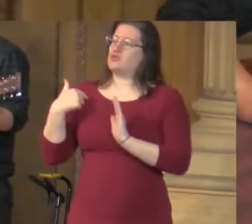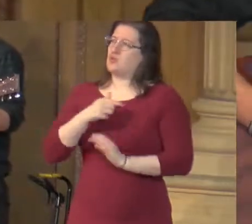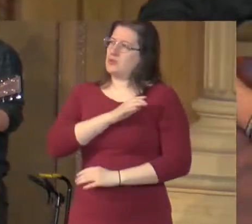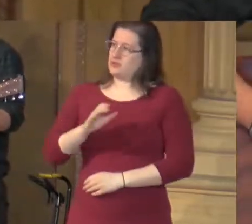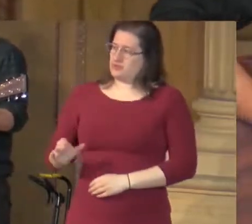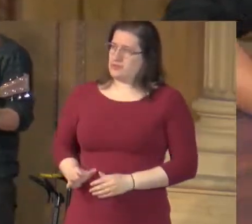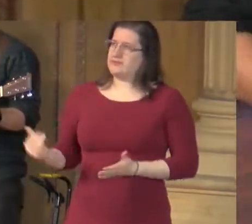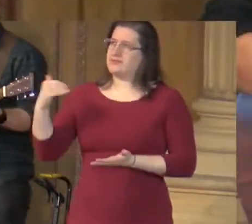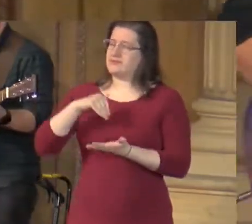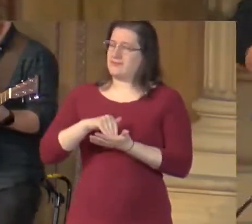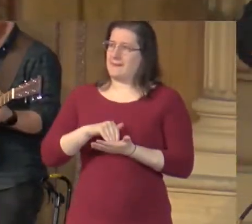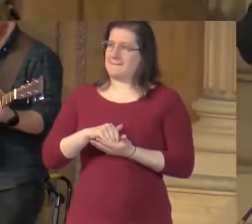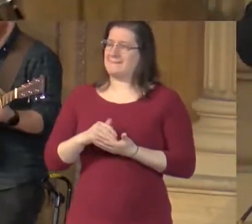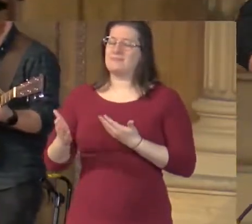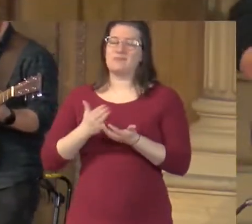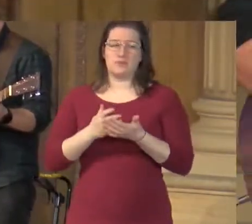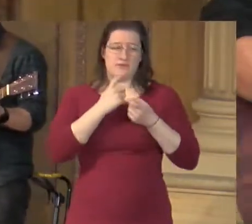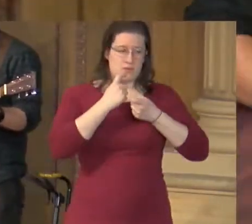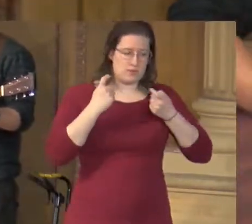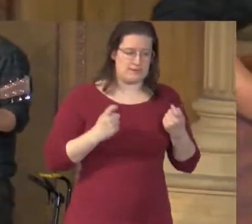and even though our sin weighs us down